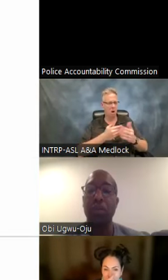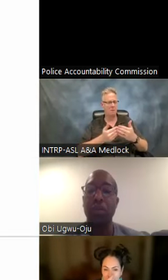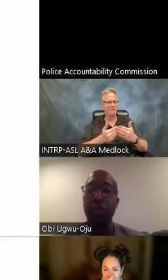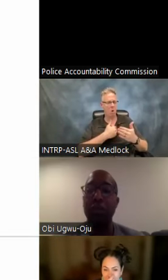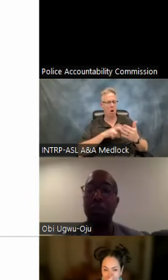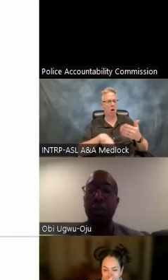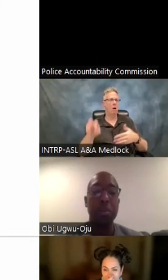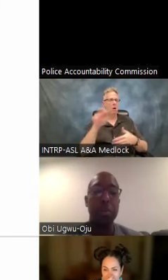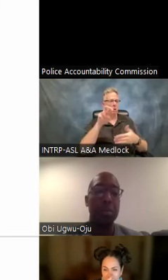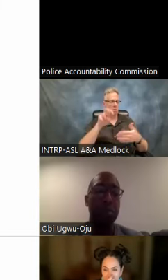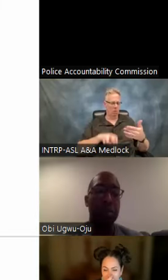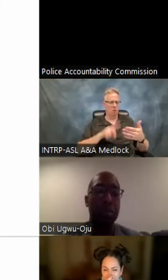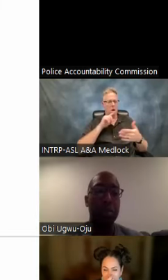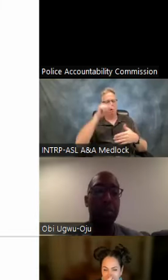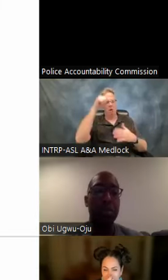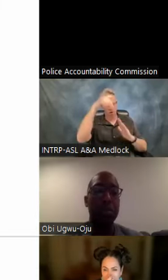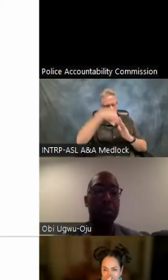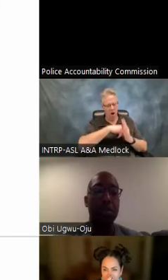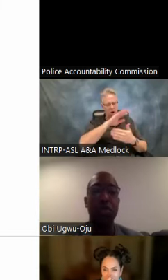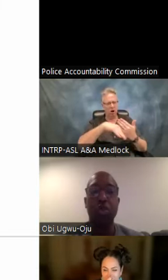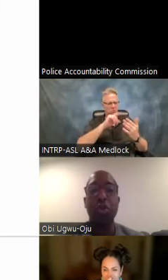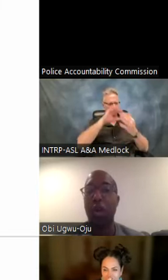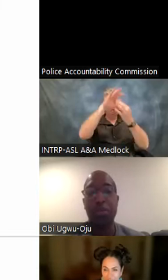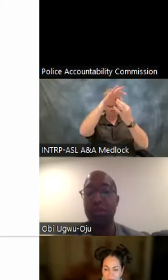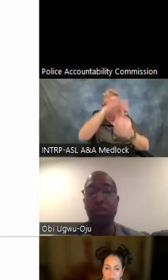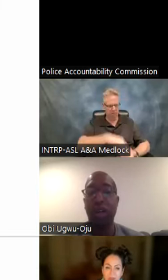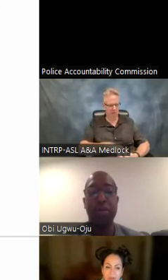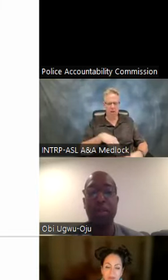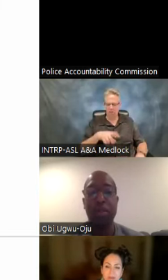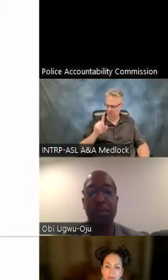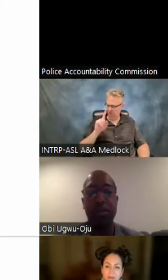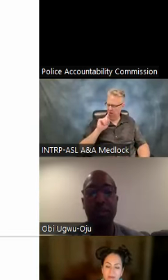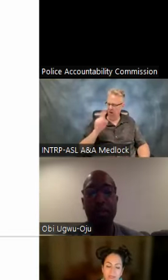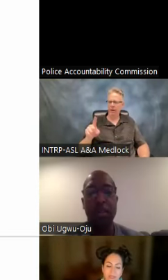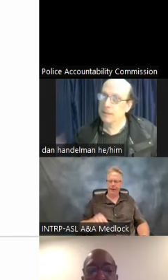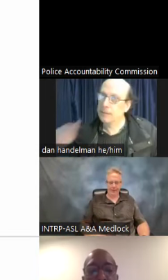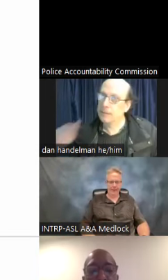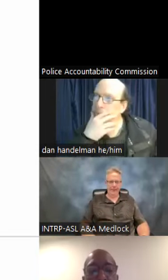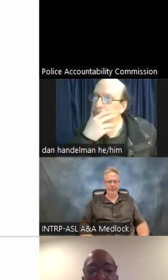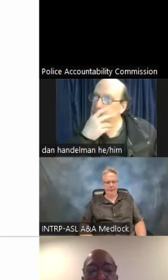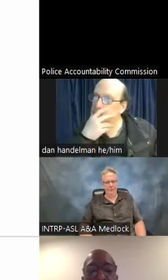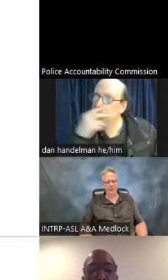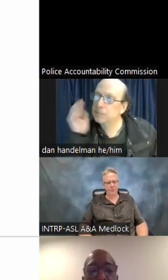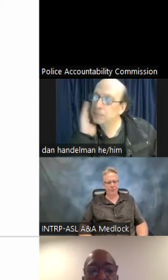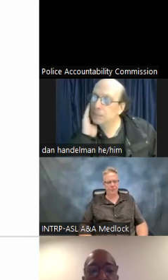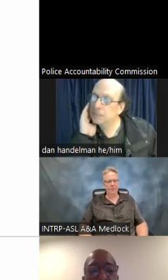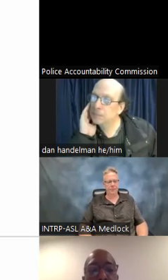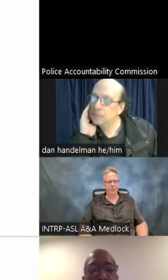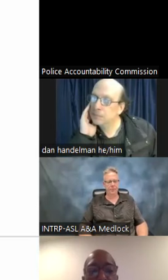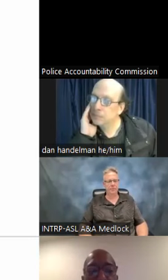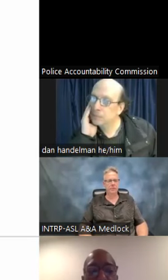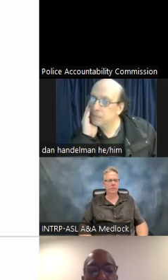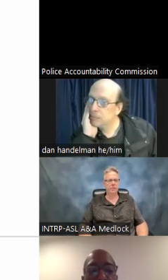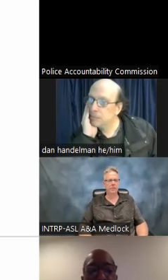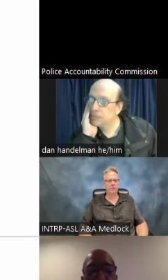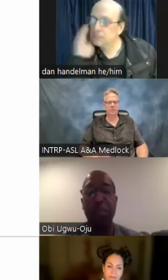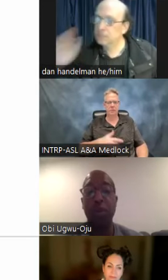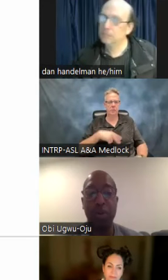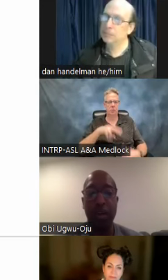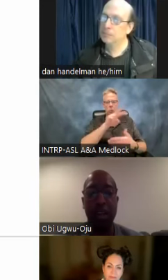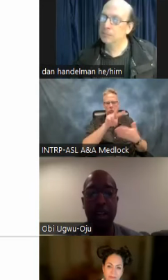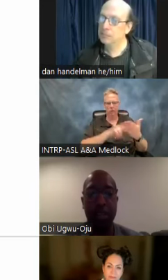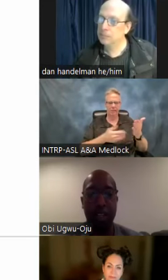about each one individually? They are kind of all parts of a whole. Sure, absolutely. Thank you. So yeah, let me read that